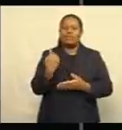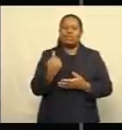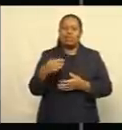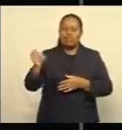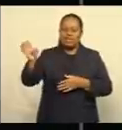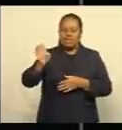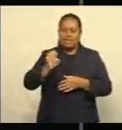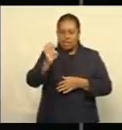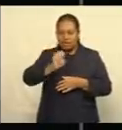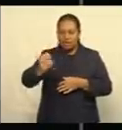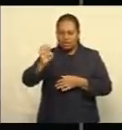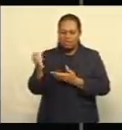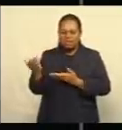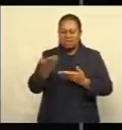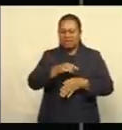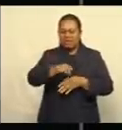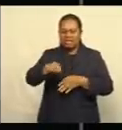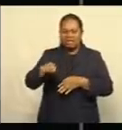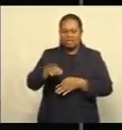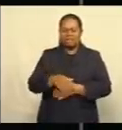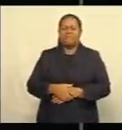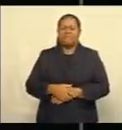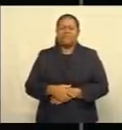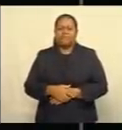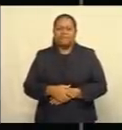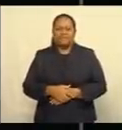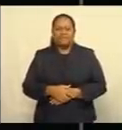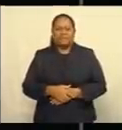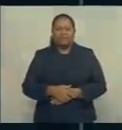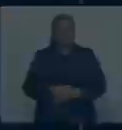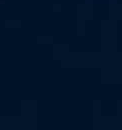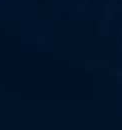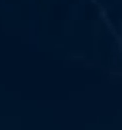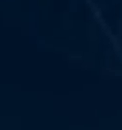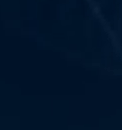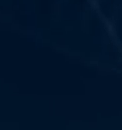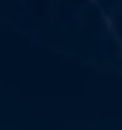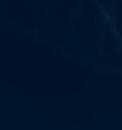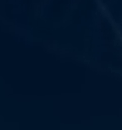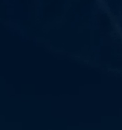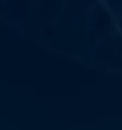Levuka in the late 1800s. Josiah Nanunga reports.